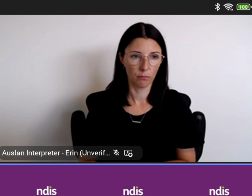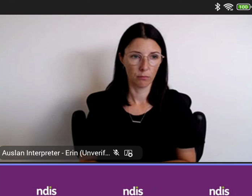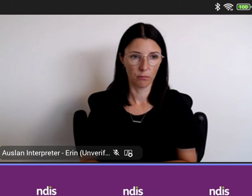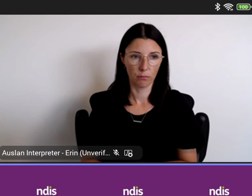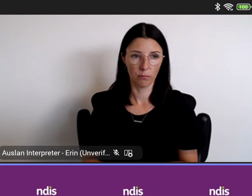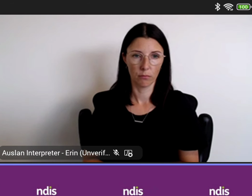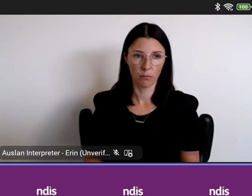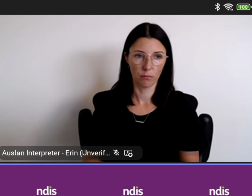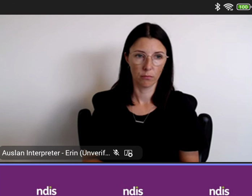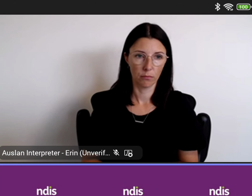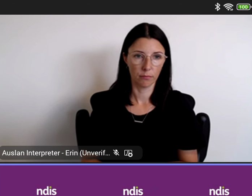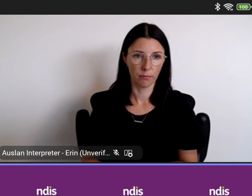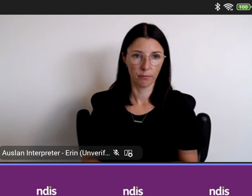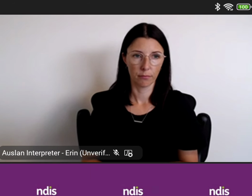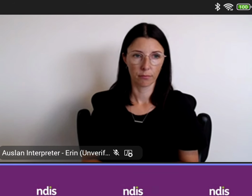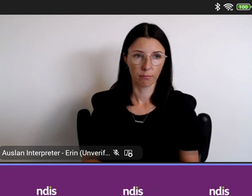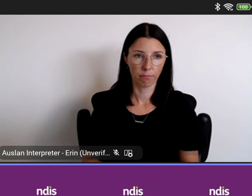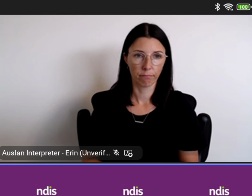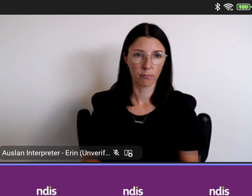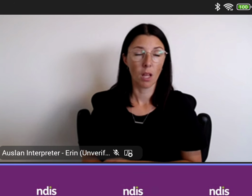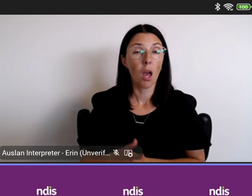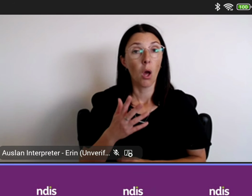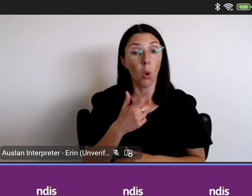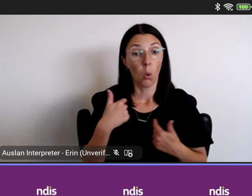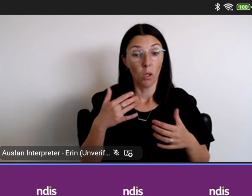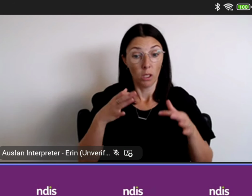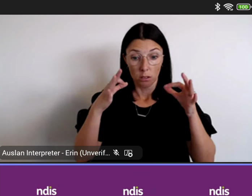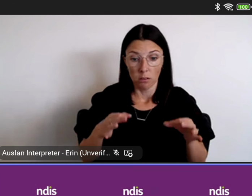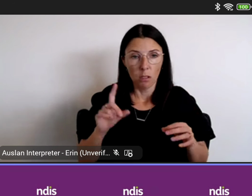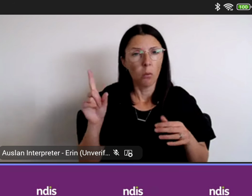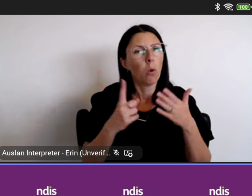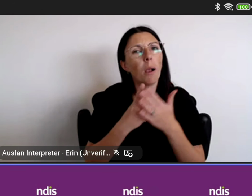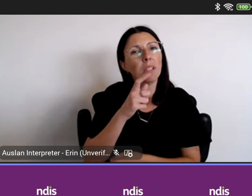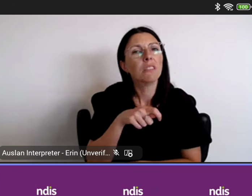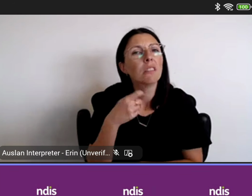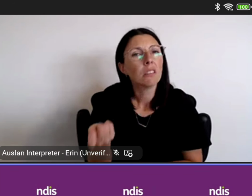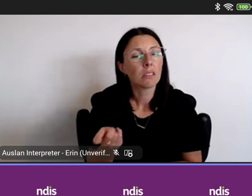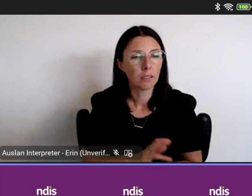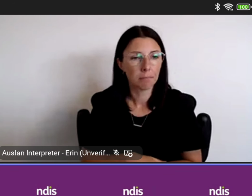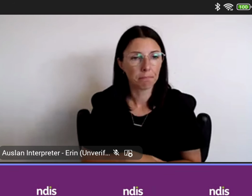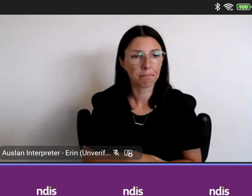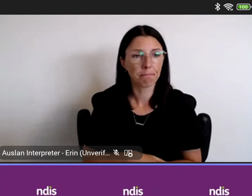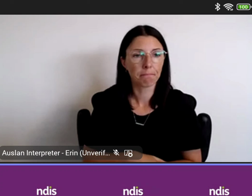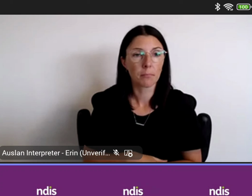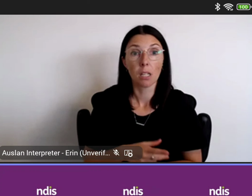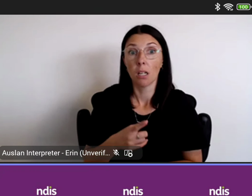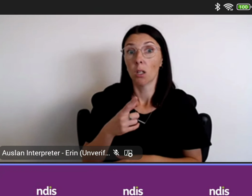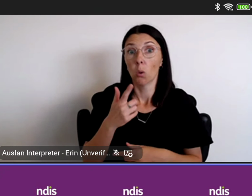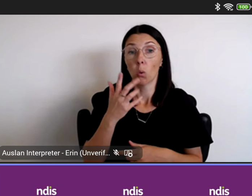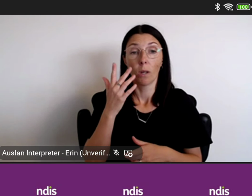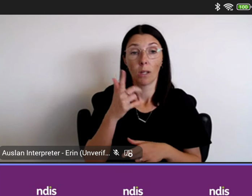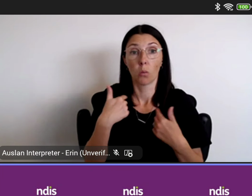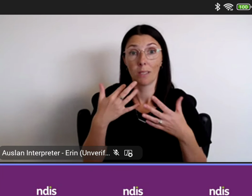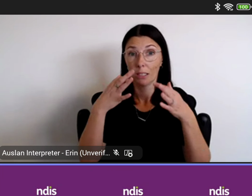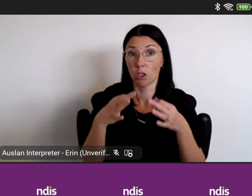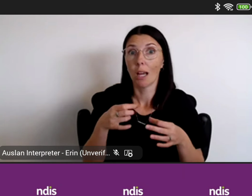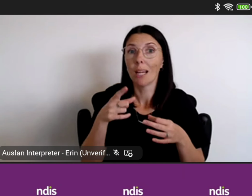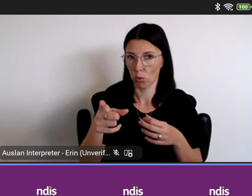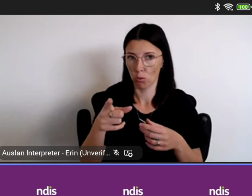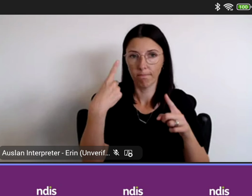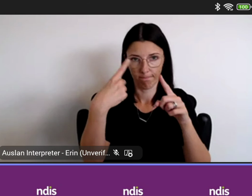What happens after we decide? On the day we decide you're eligible for the NDIS, you become an NDIS